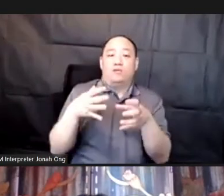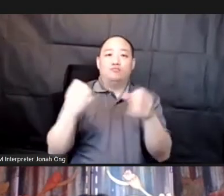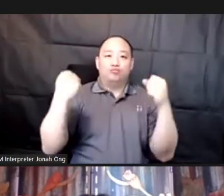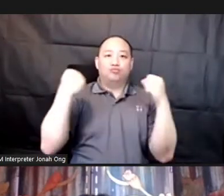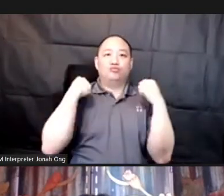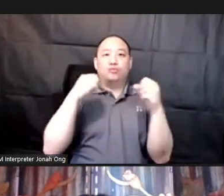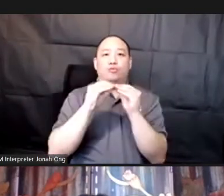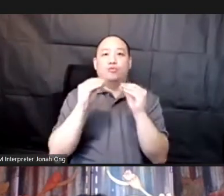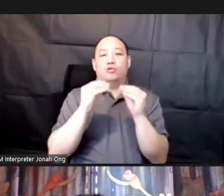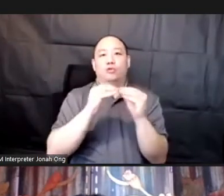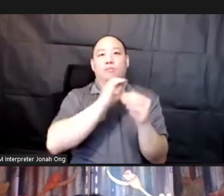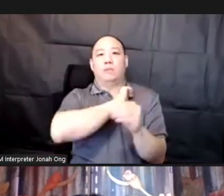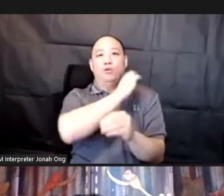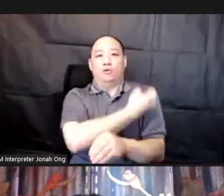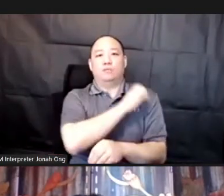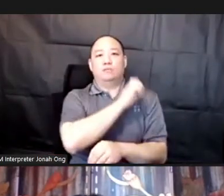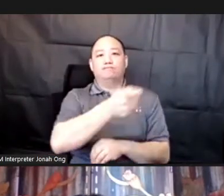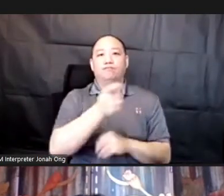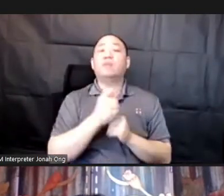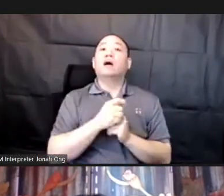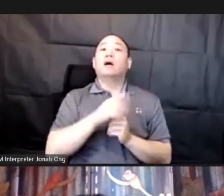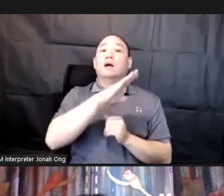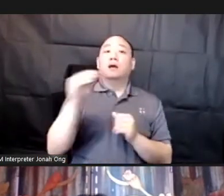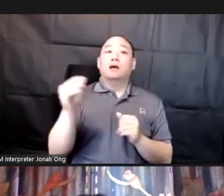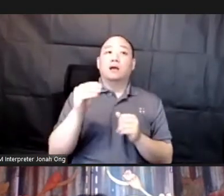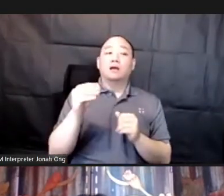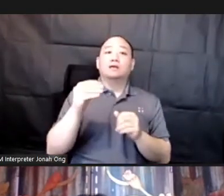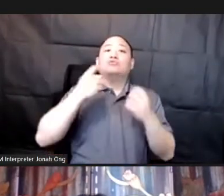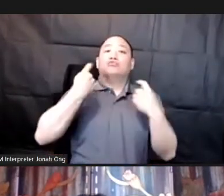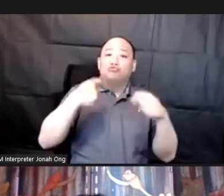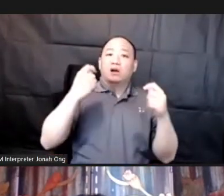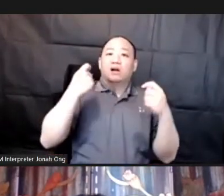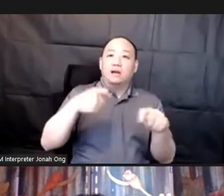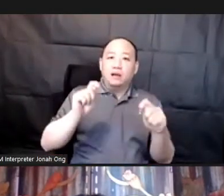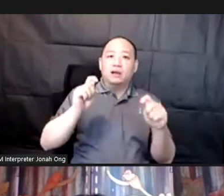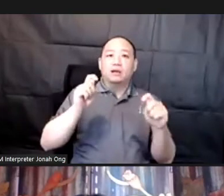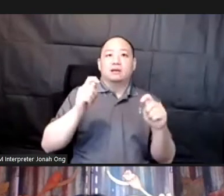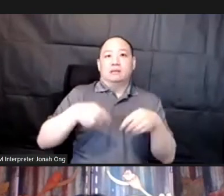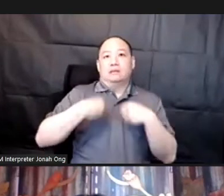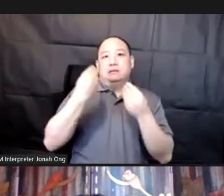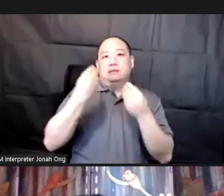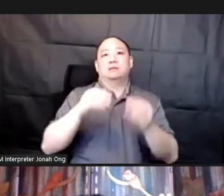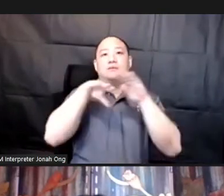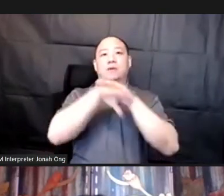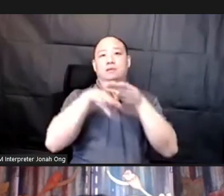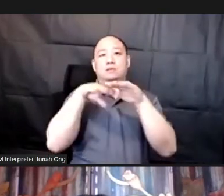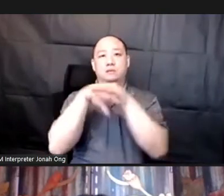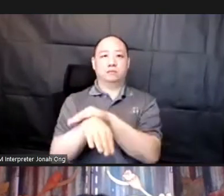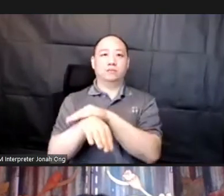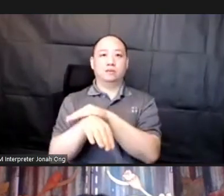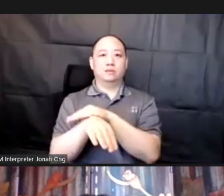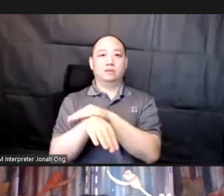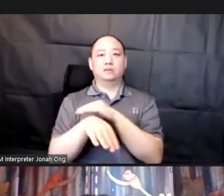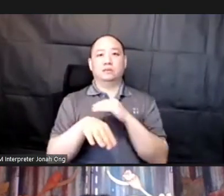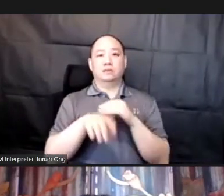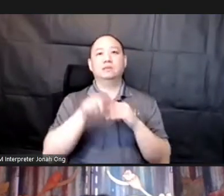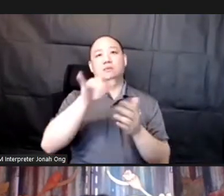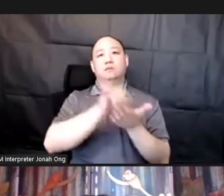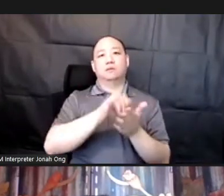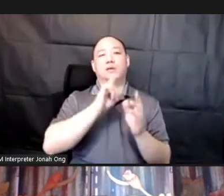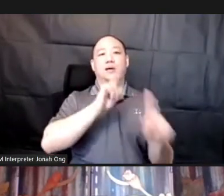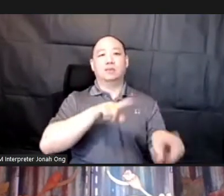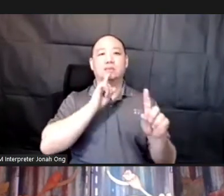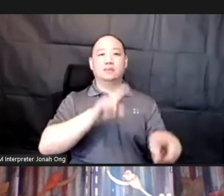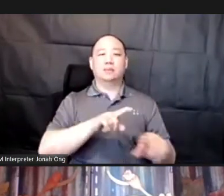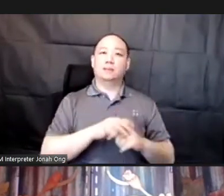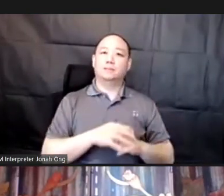the environment as accessible as you can. Okay, I think that's my answer for that question.